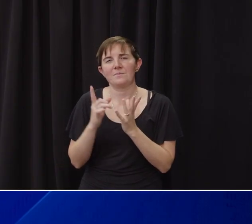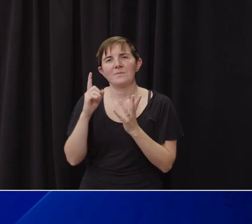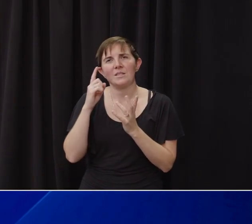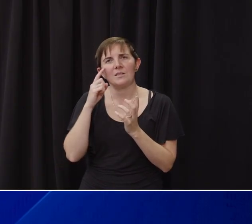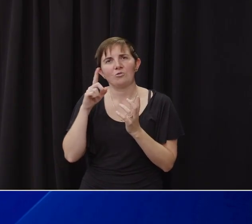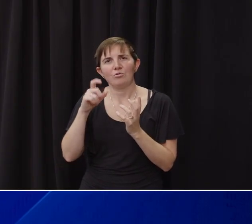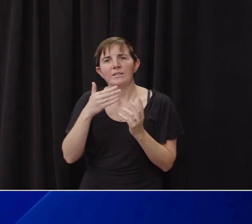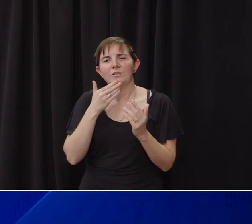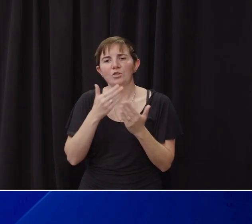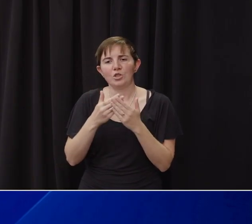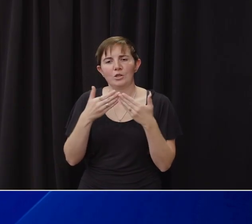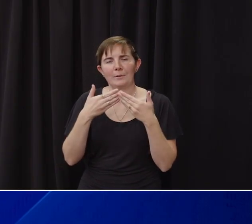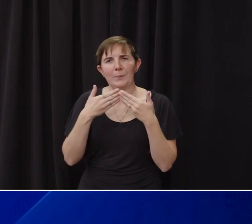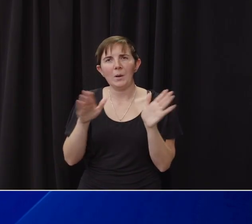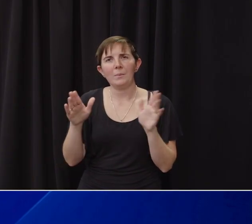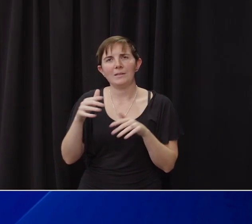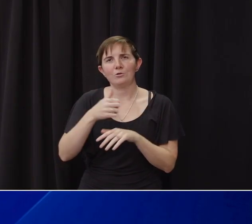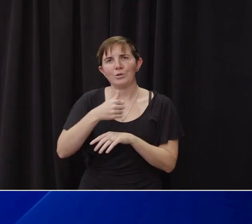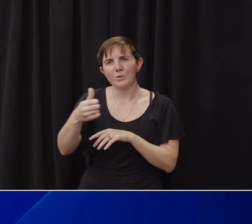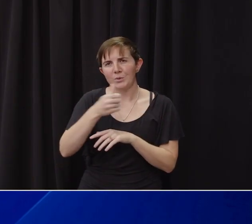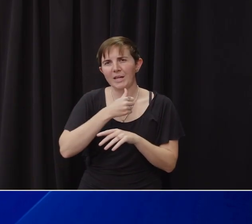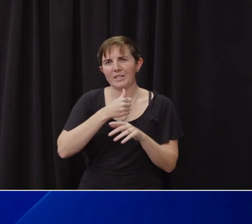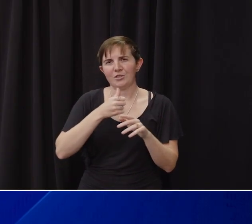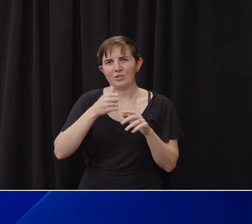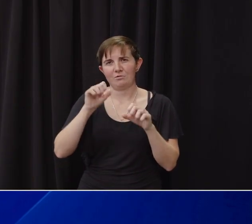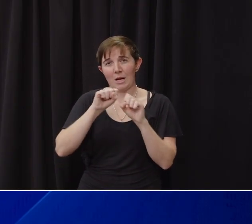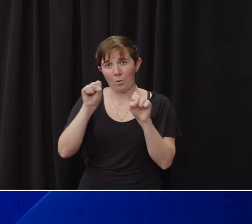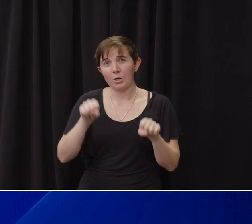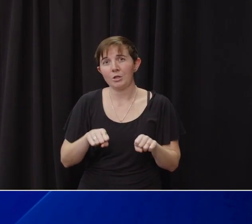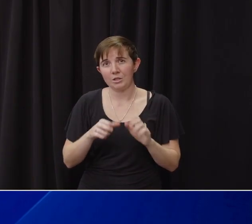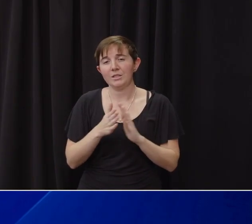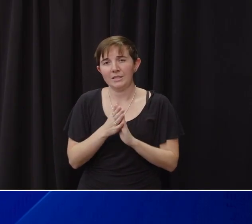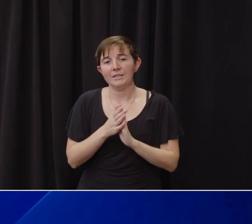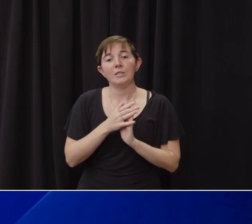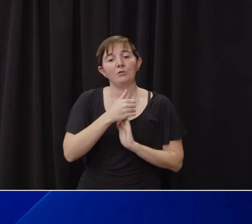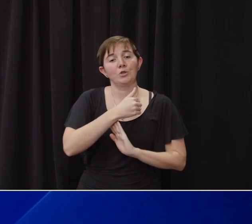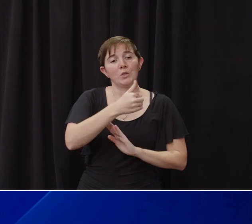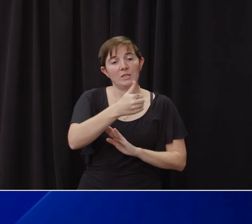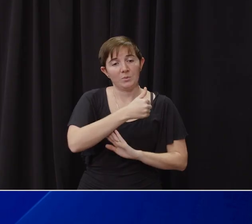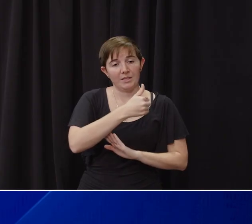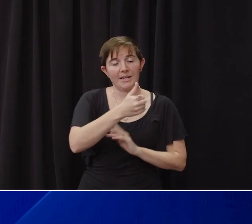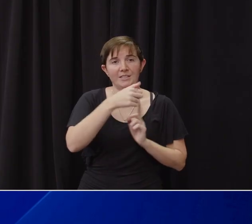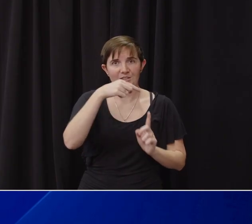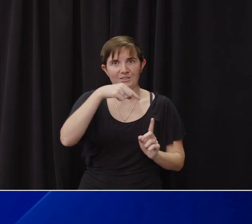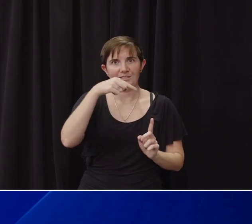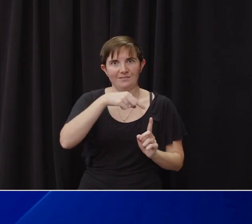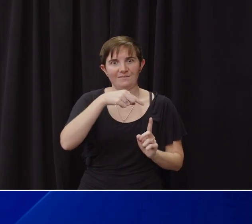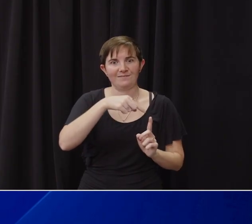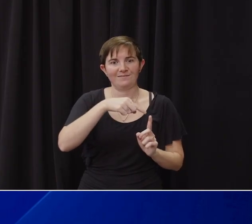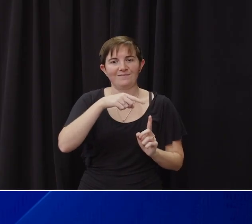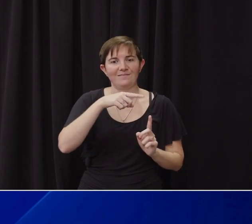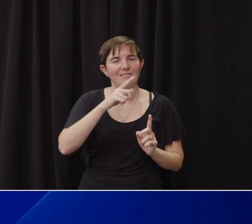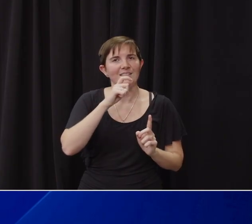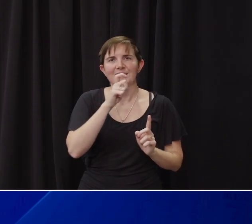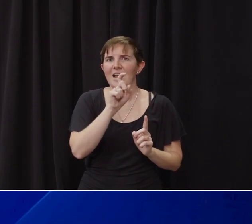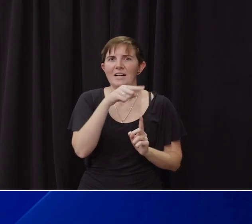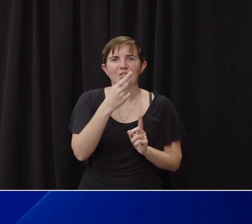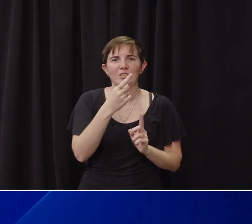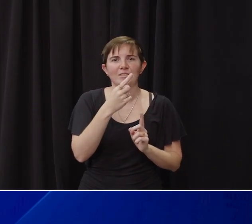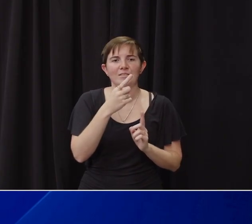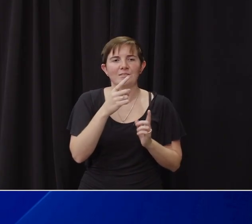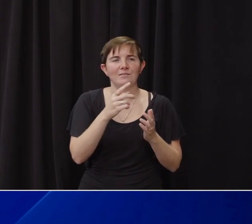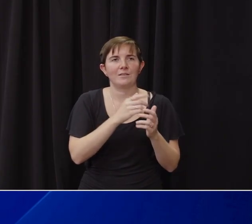public transportation network where transportation nodes are more than just